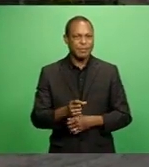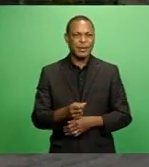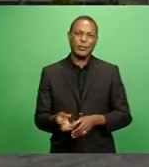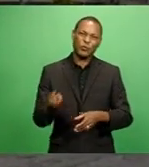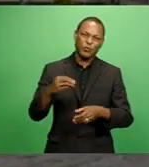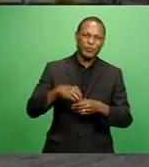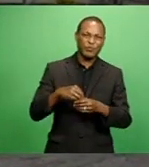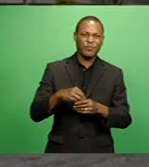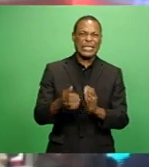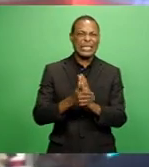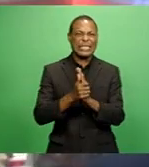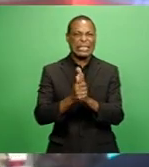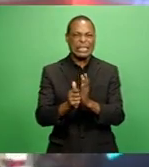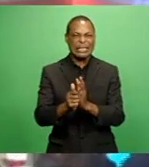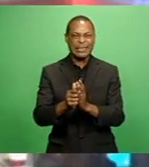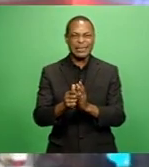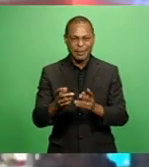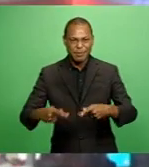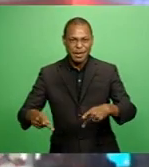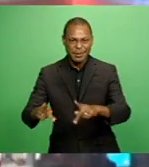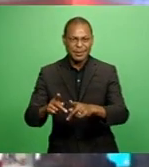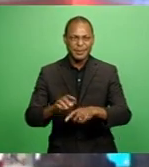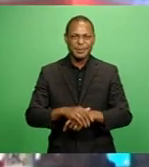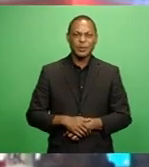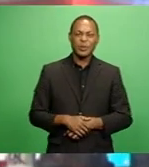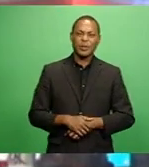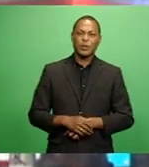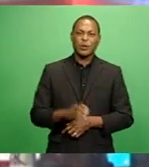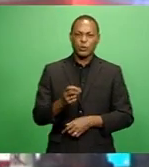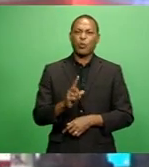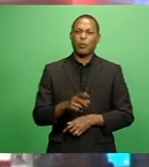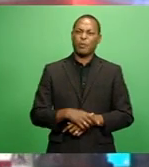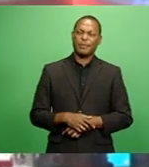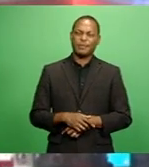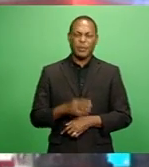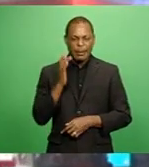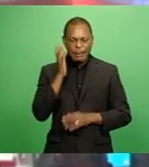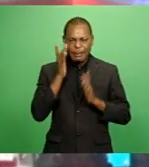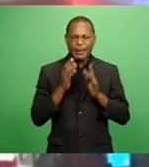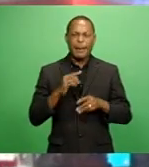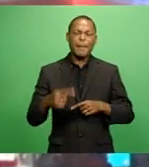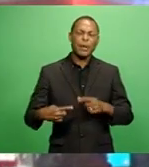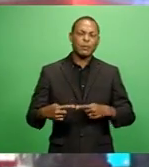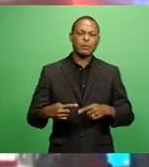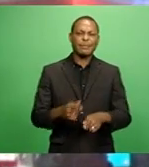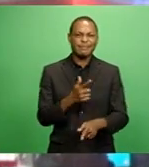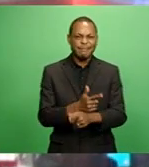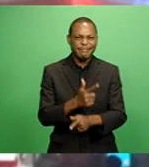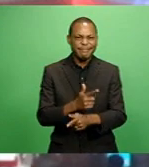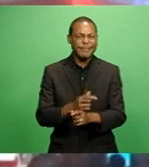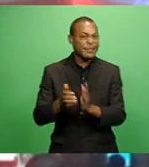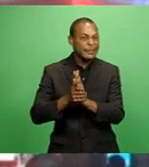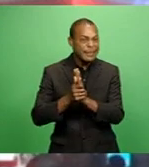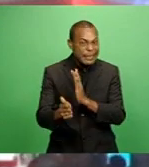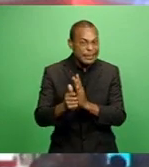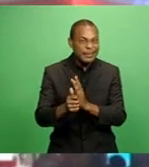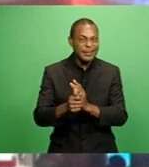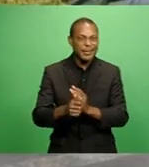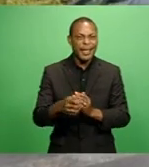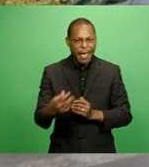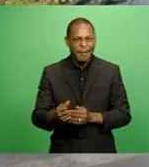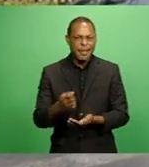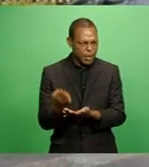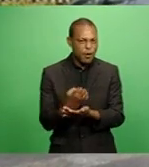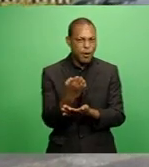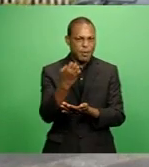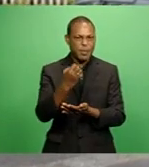we're constantly refreshing and renewing our portfolio of programs to take account of labour market needs, where there are skills gaps in the economy, and